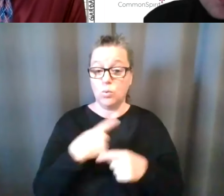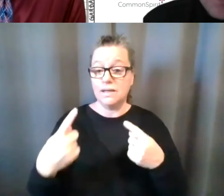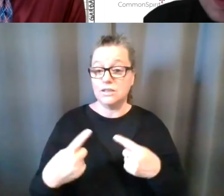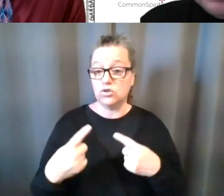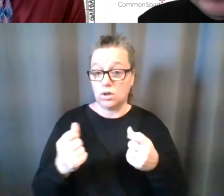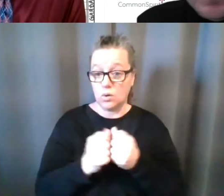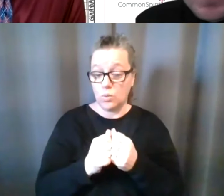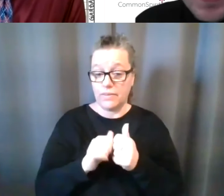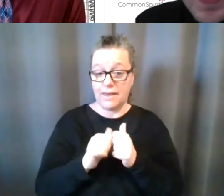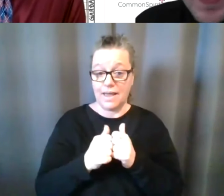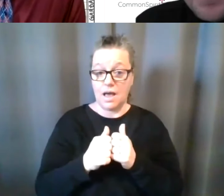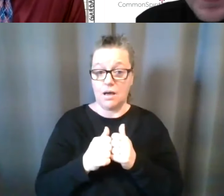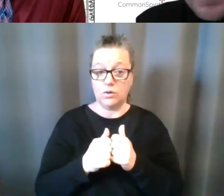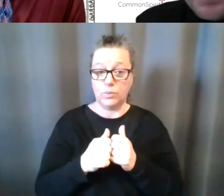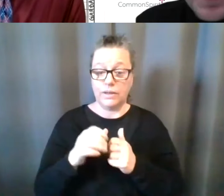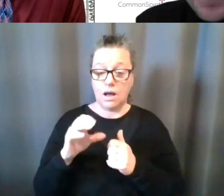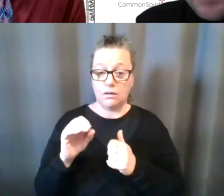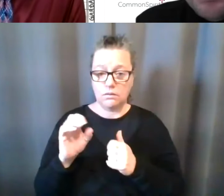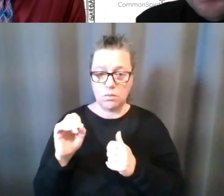not co-opt or